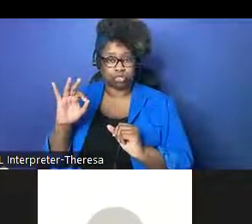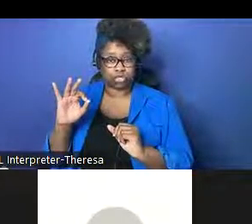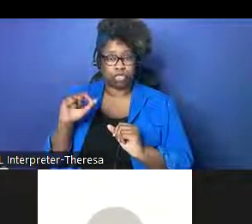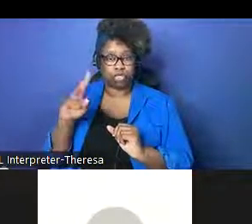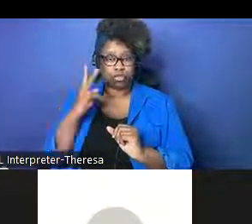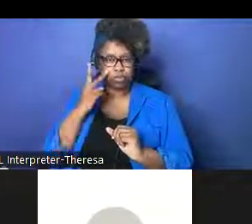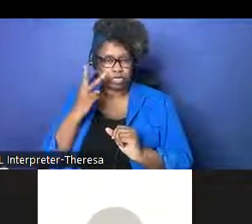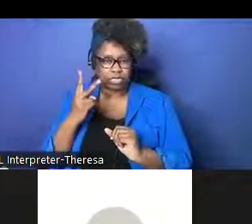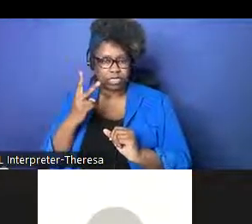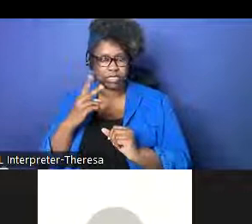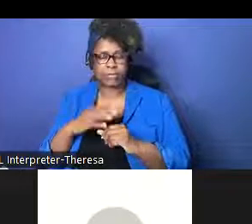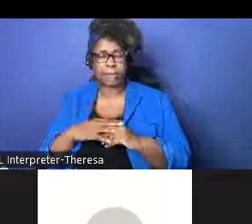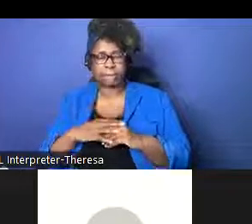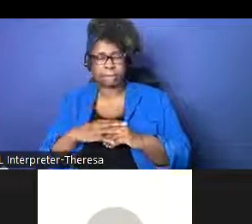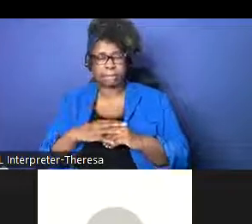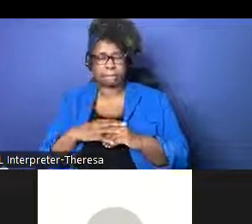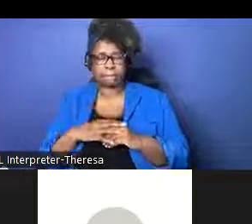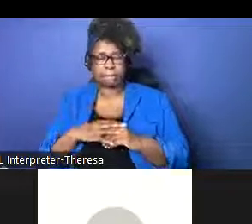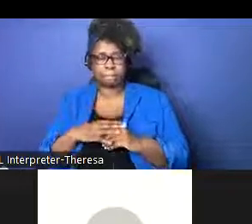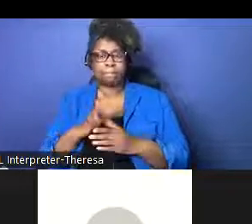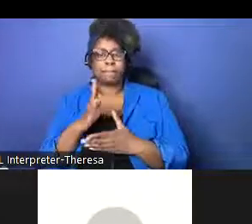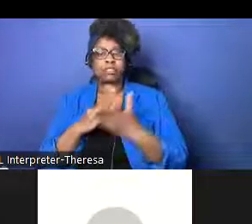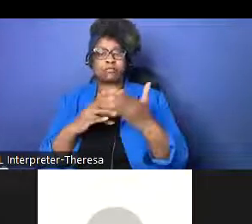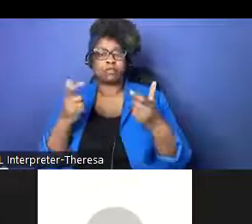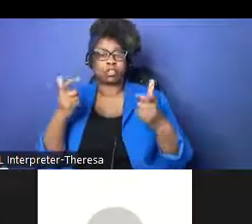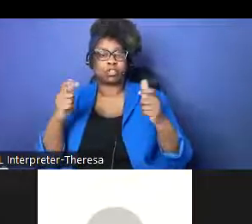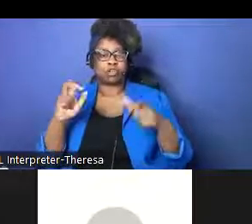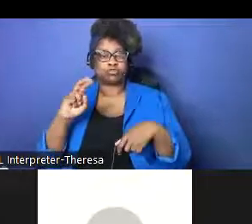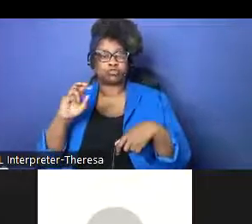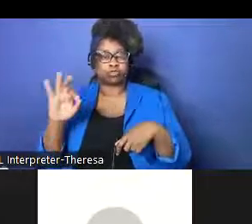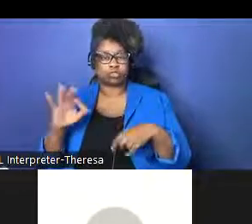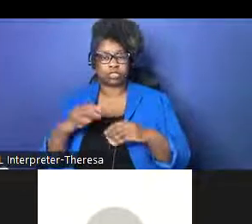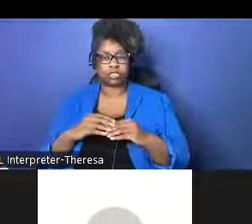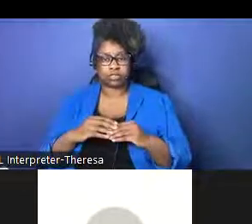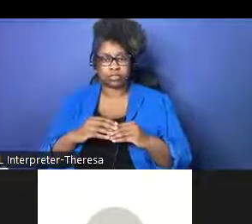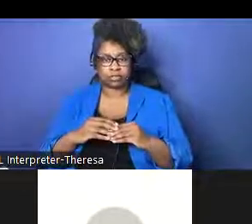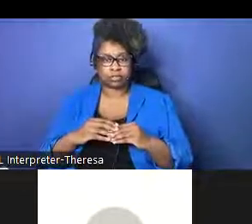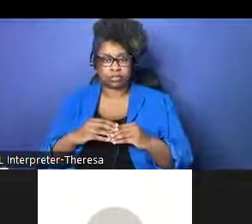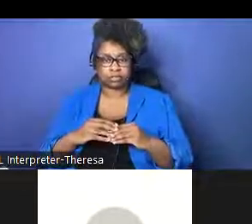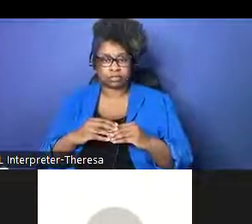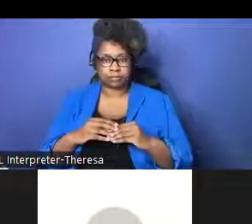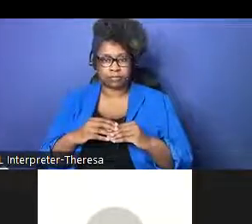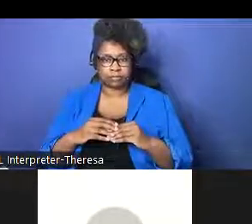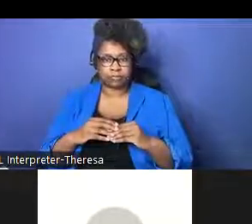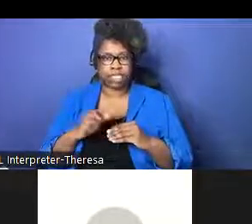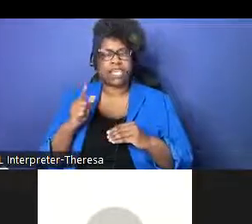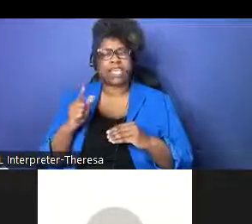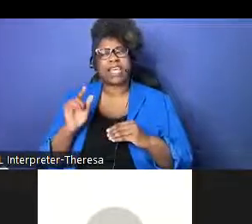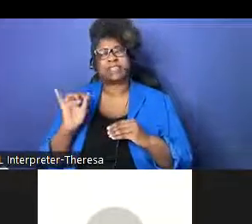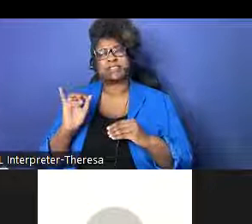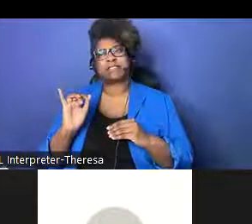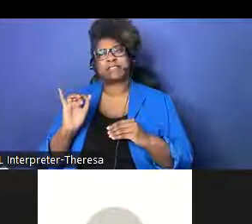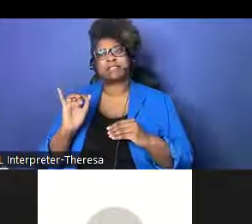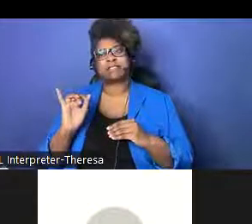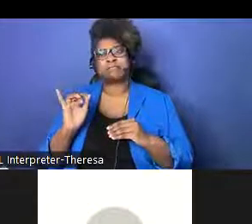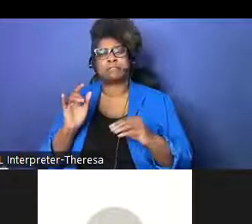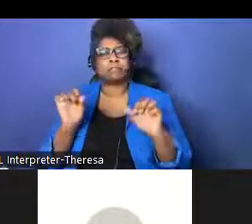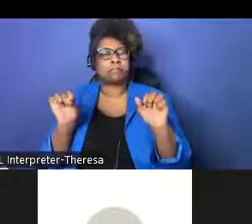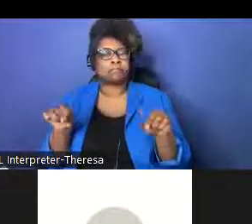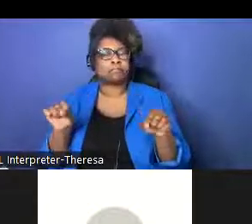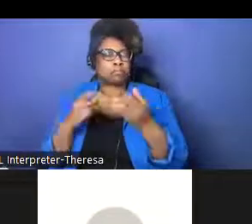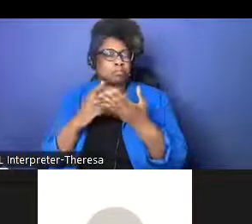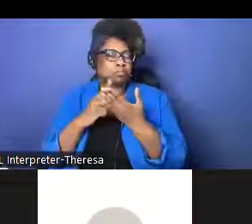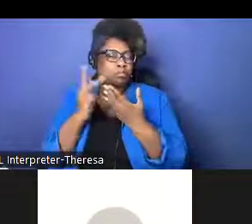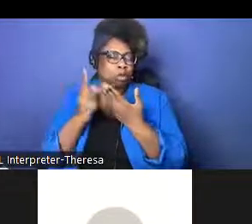and on some of the larger roofs. And we see this as more of a potential